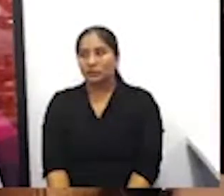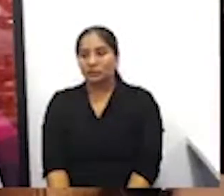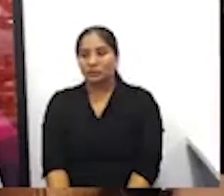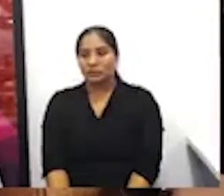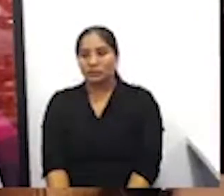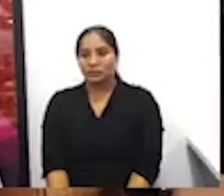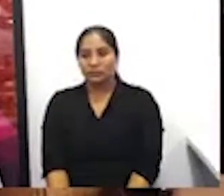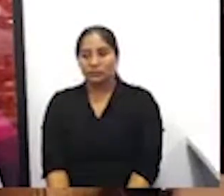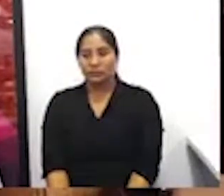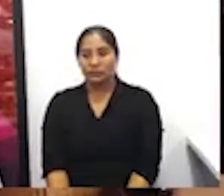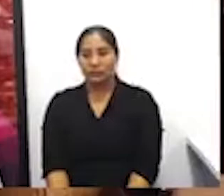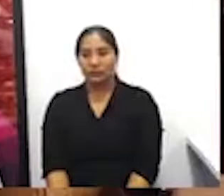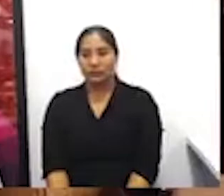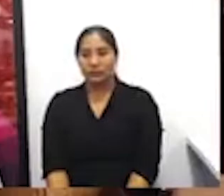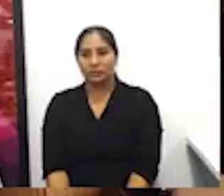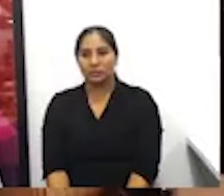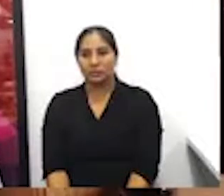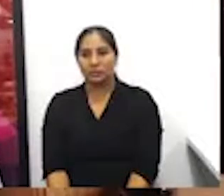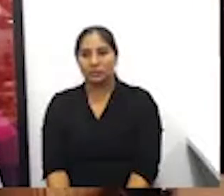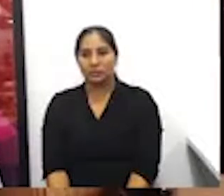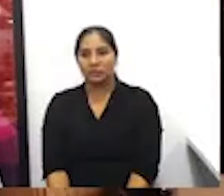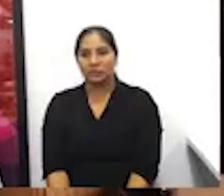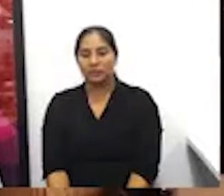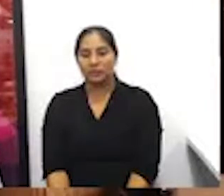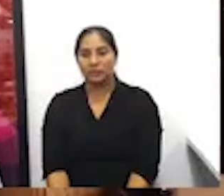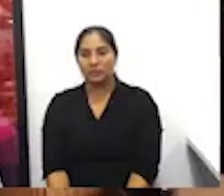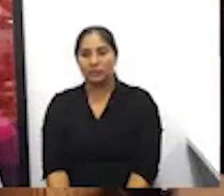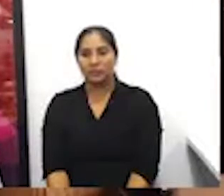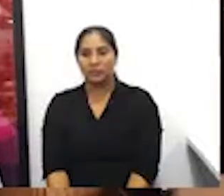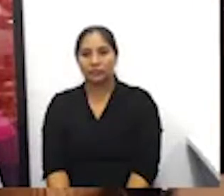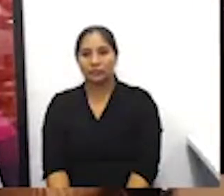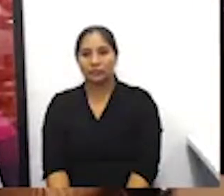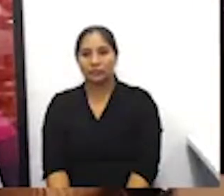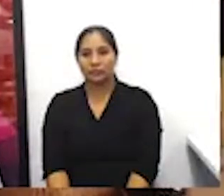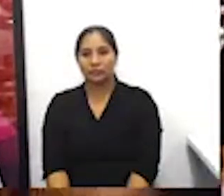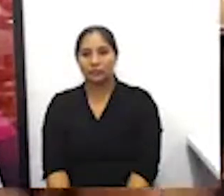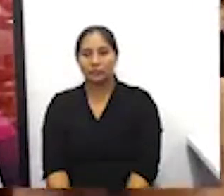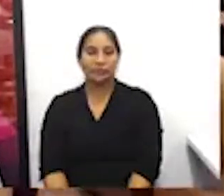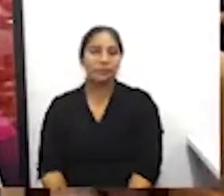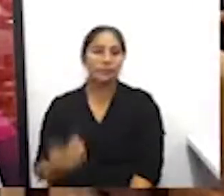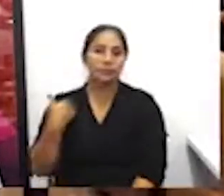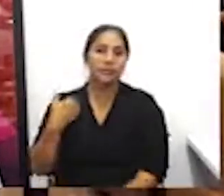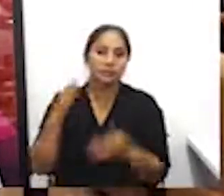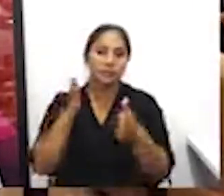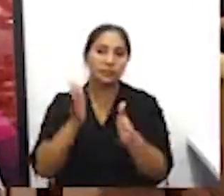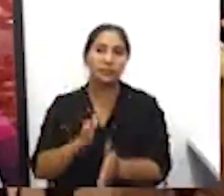Or a comment. Yes. May I have a pose my question?